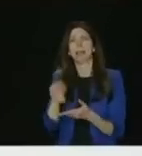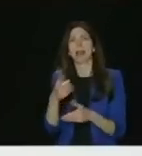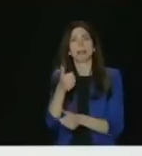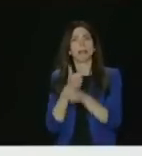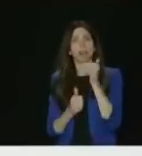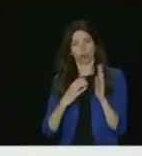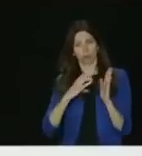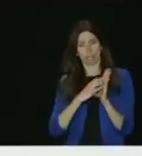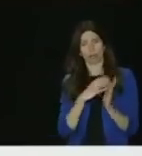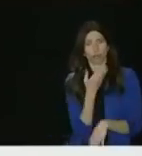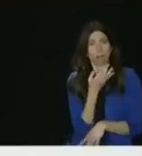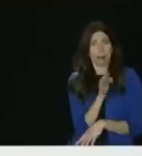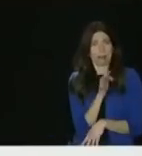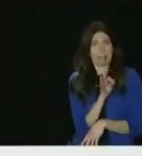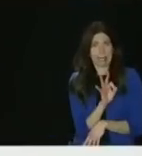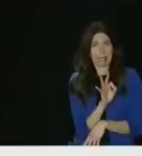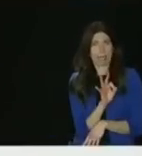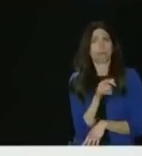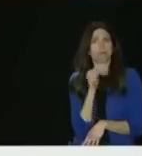of the Emergencies Act.